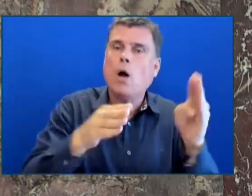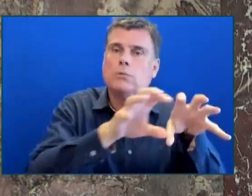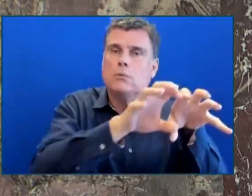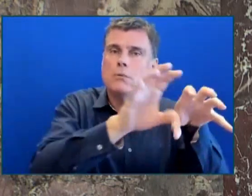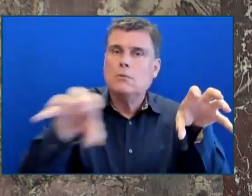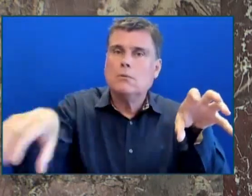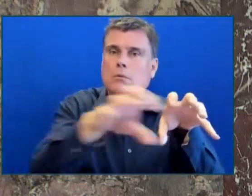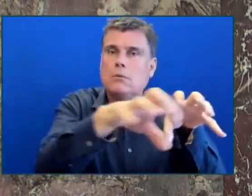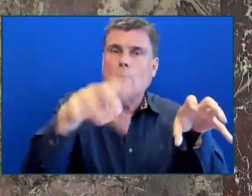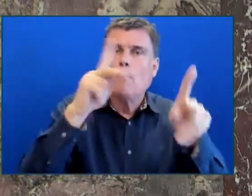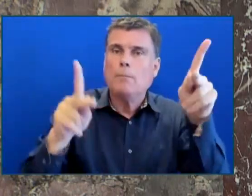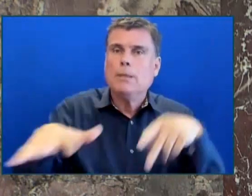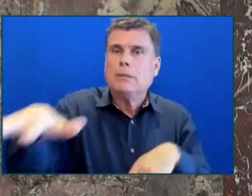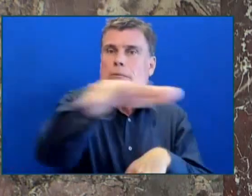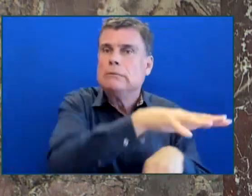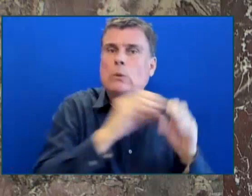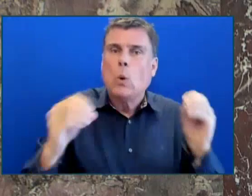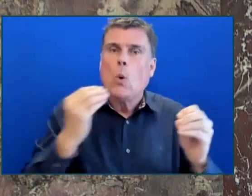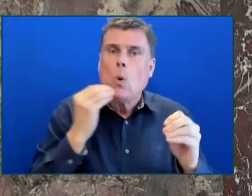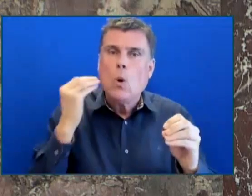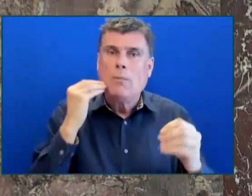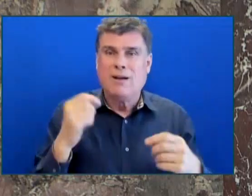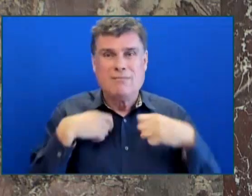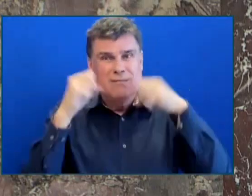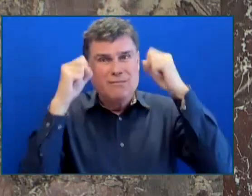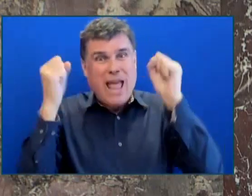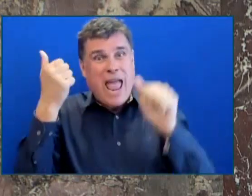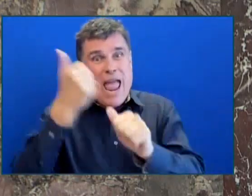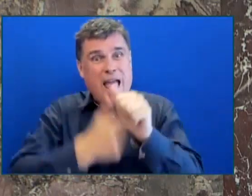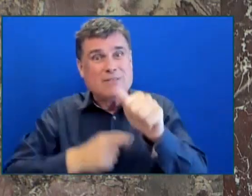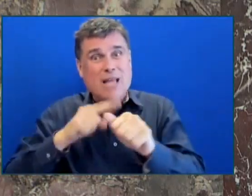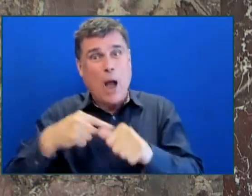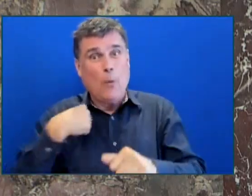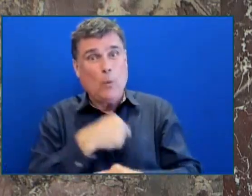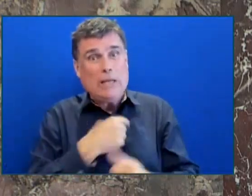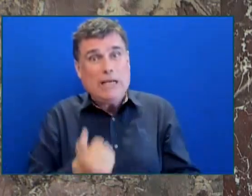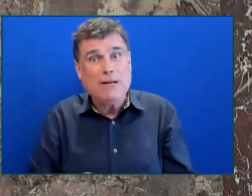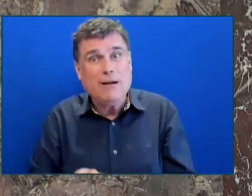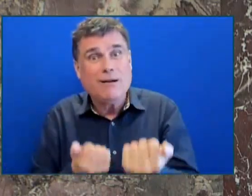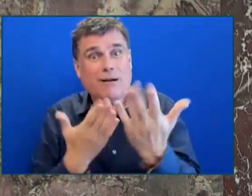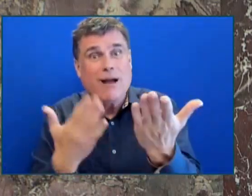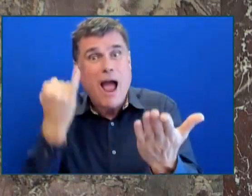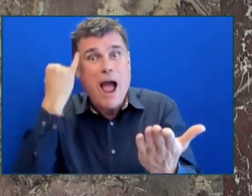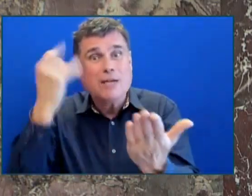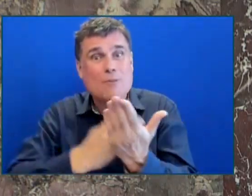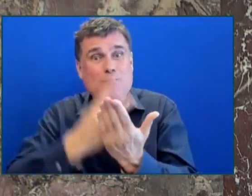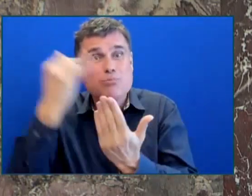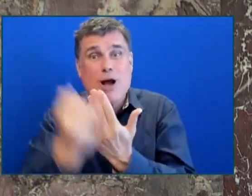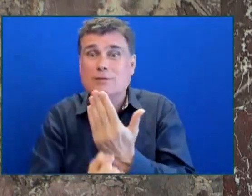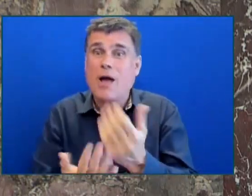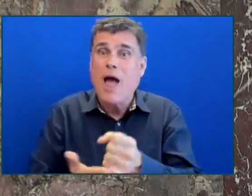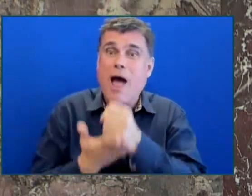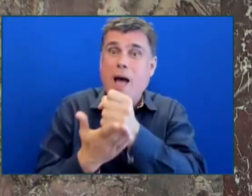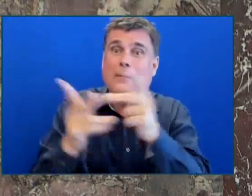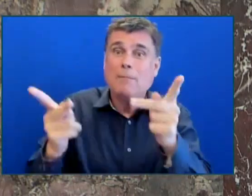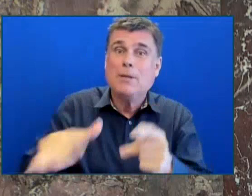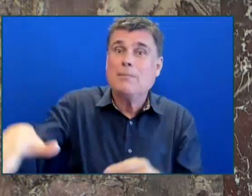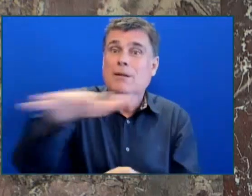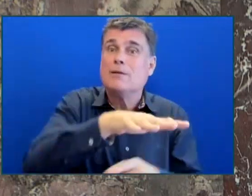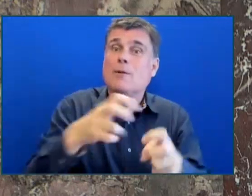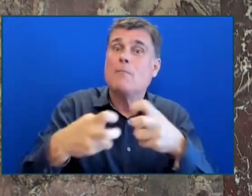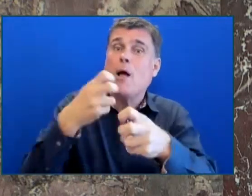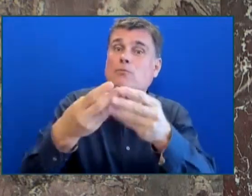an initiative to build more housing for people, the opposition votes against it, Honourable Chair.